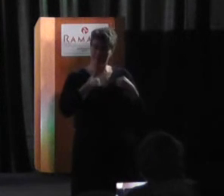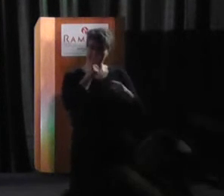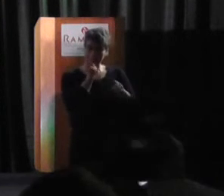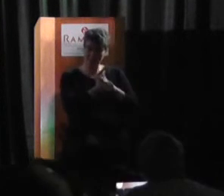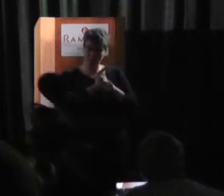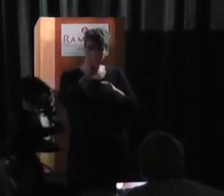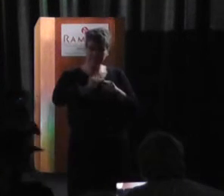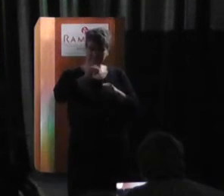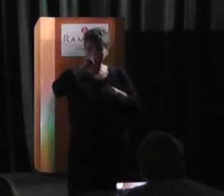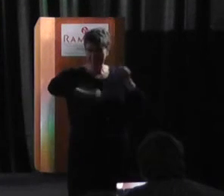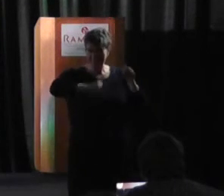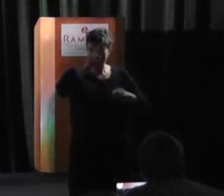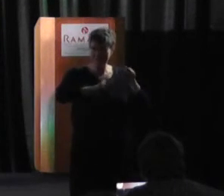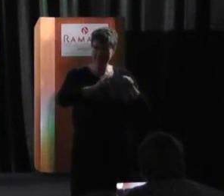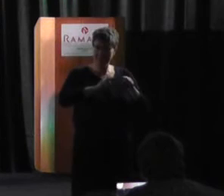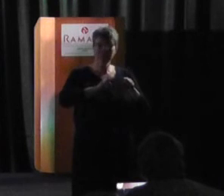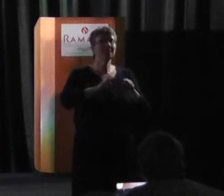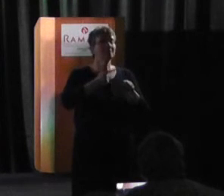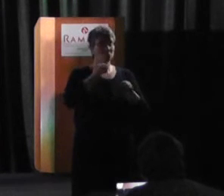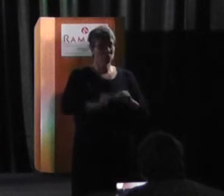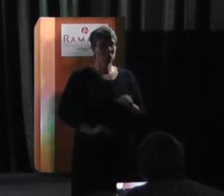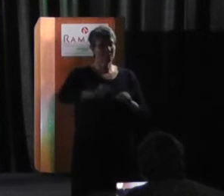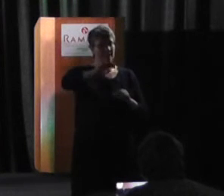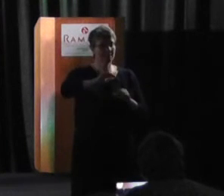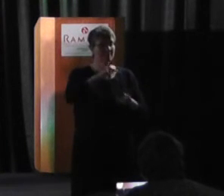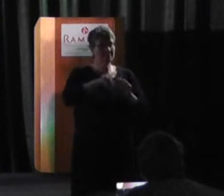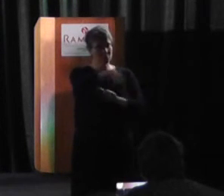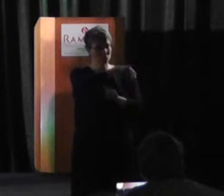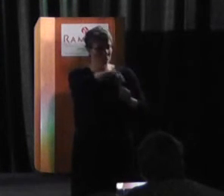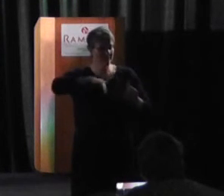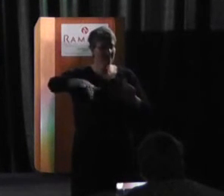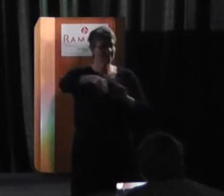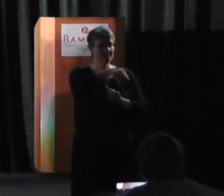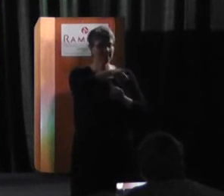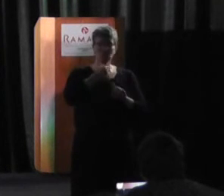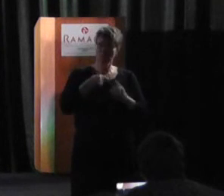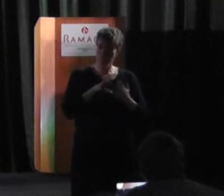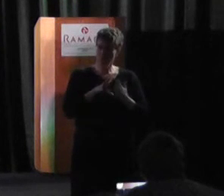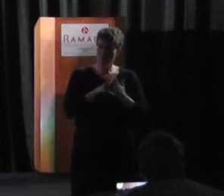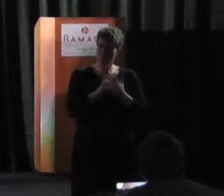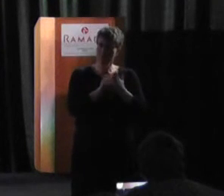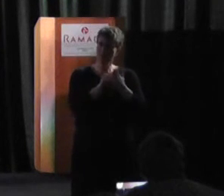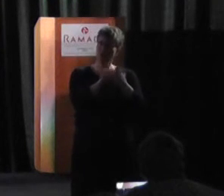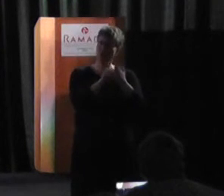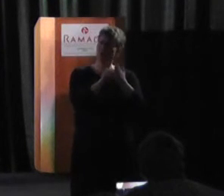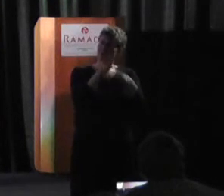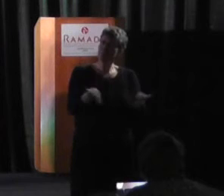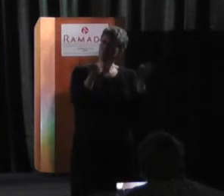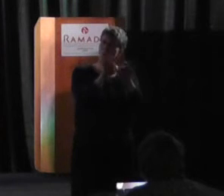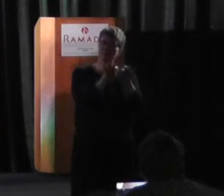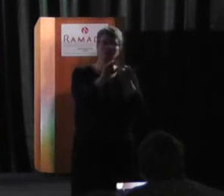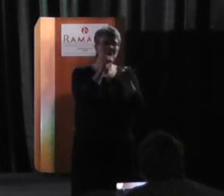were surrounded by growing up, we learned very early on that there was a beauty in not being a cookie cutter mold of